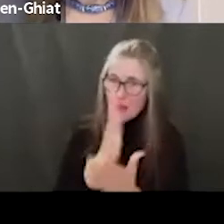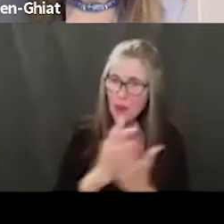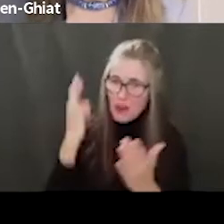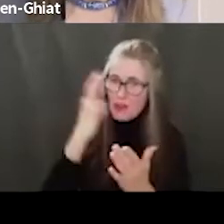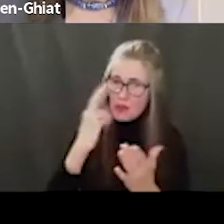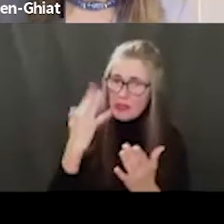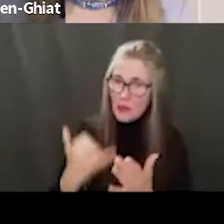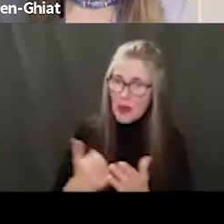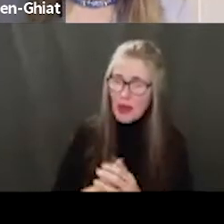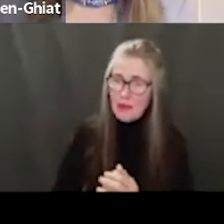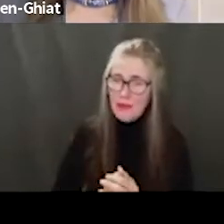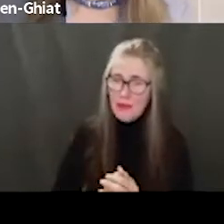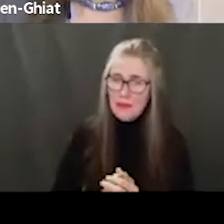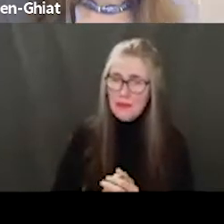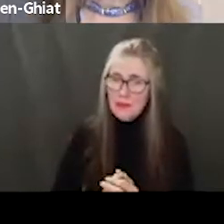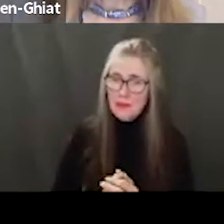act. And